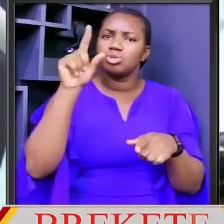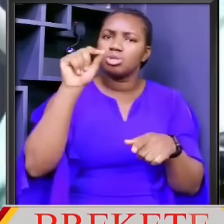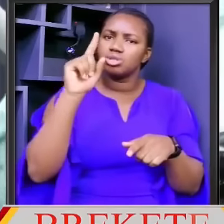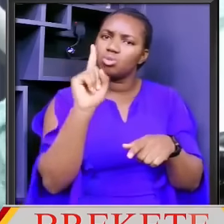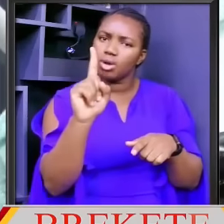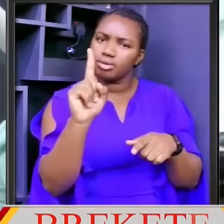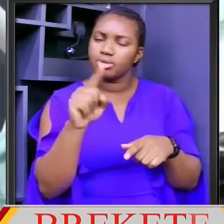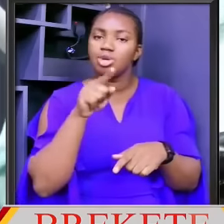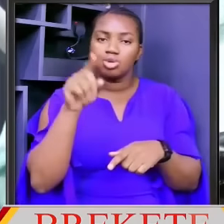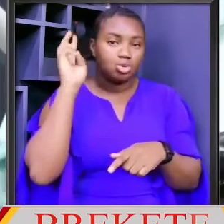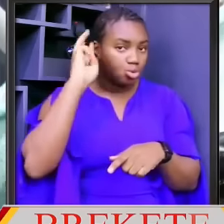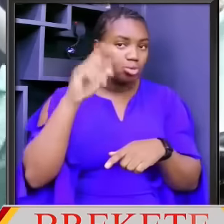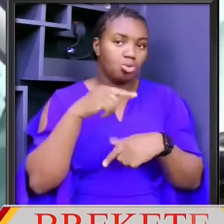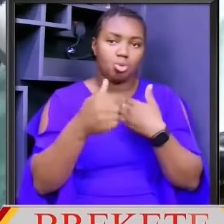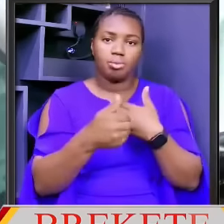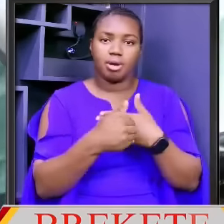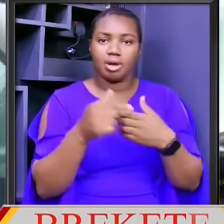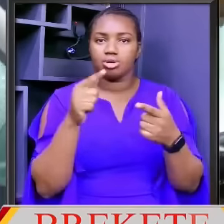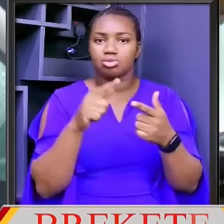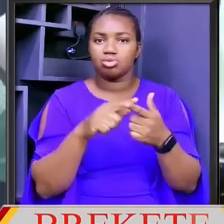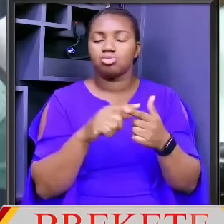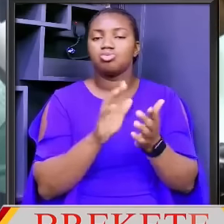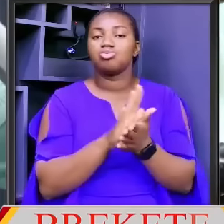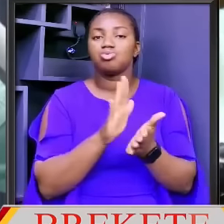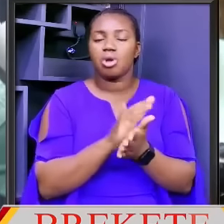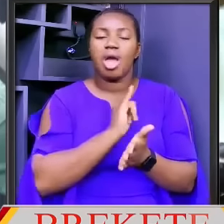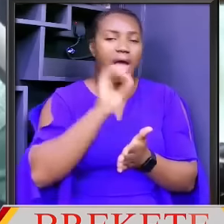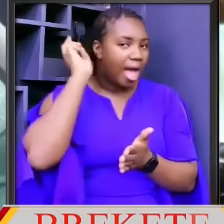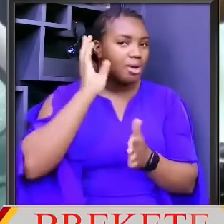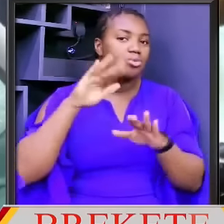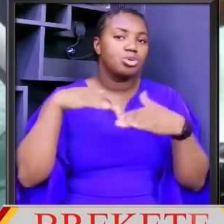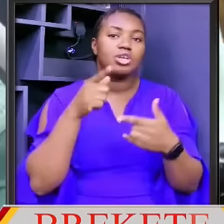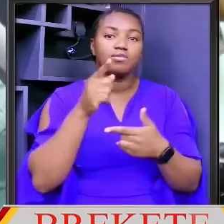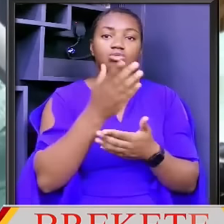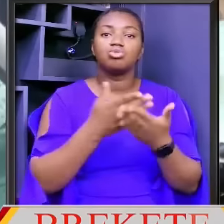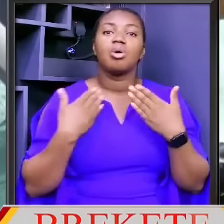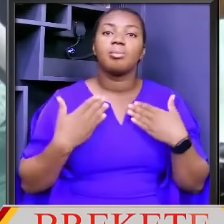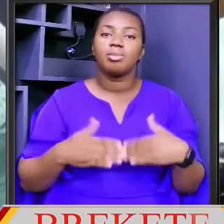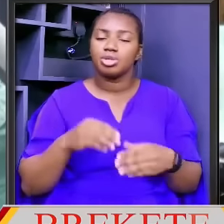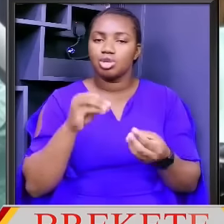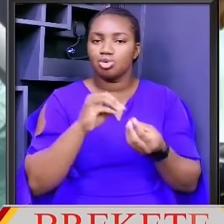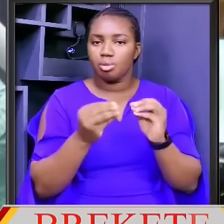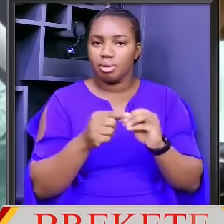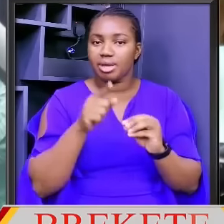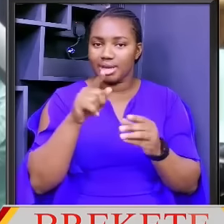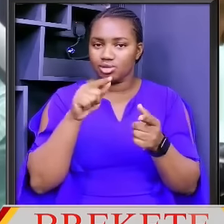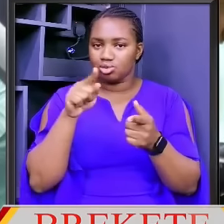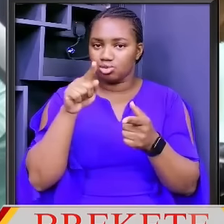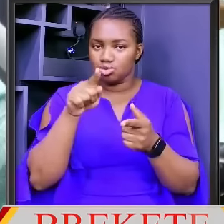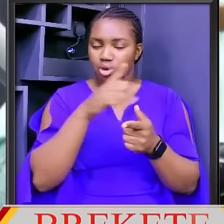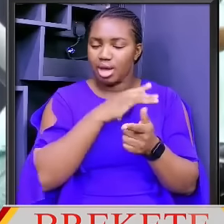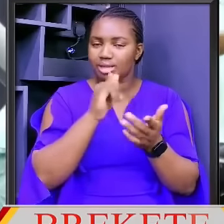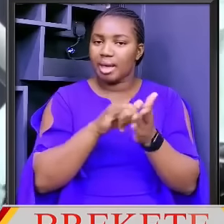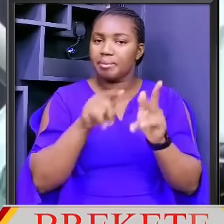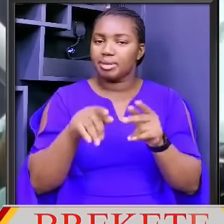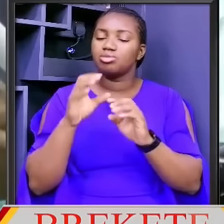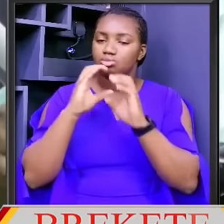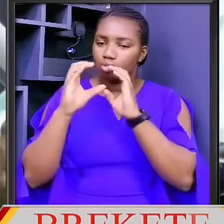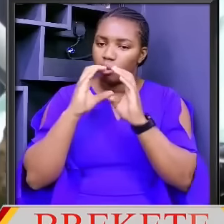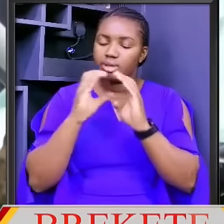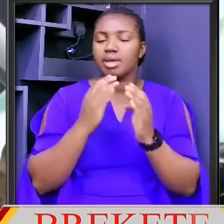2021 yes you go back to school all I right. Go give you somebody number where you and I go they communicate maybe in the next 1 week or